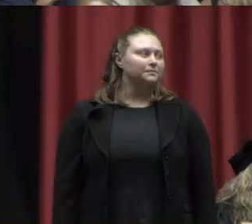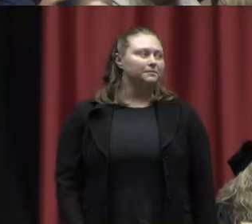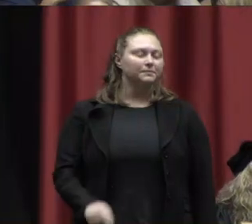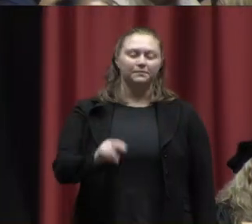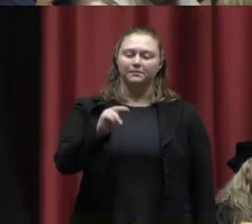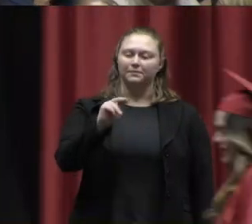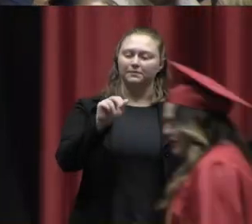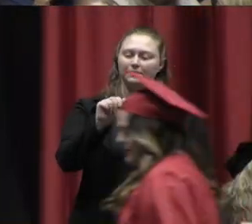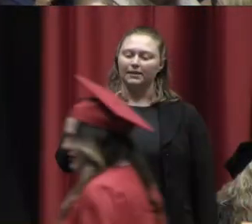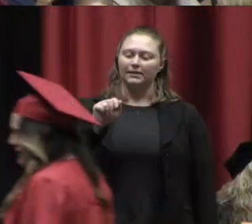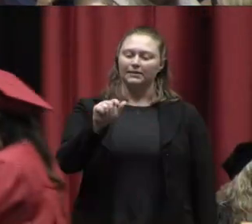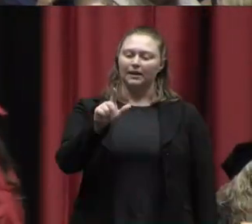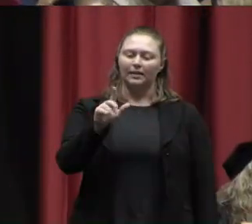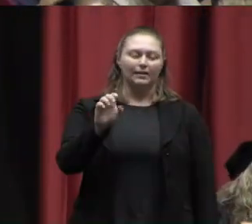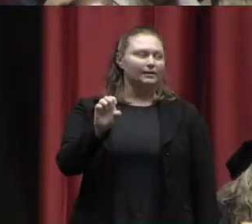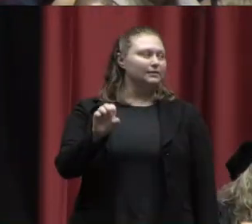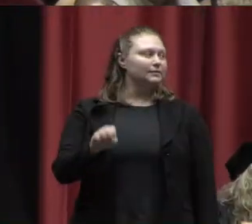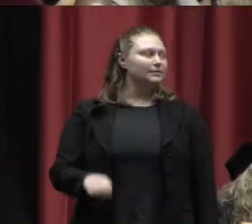Mariana Arzate.